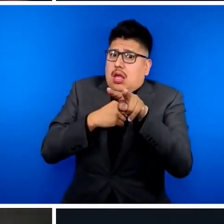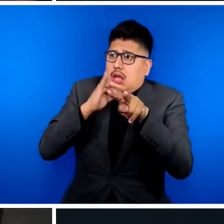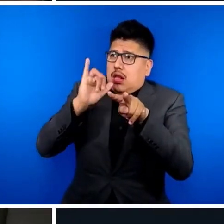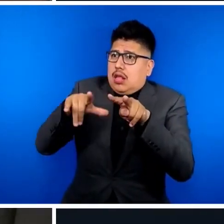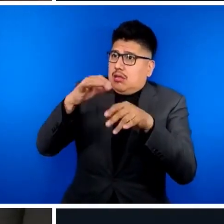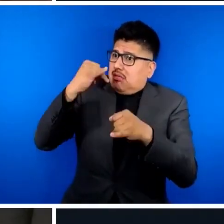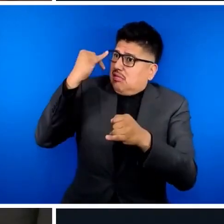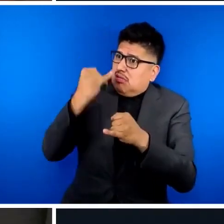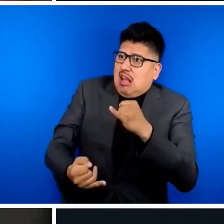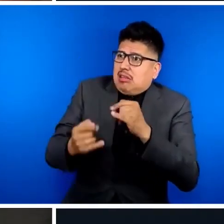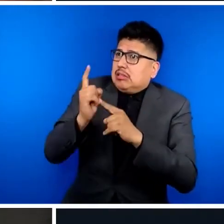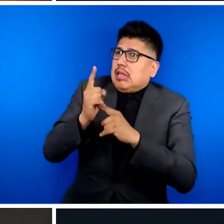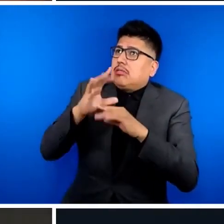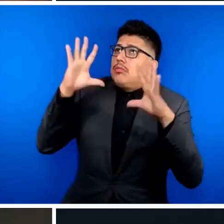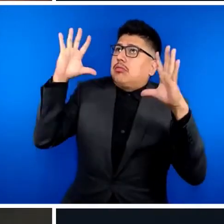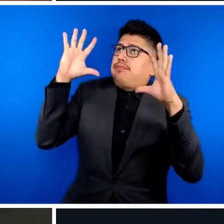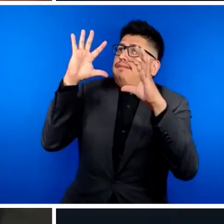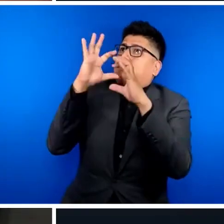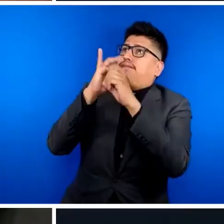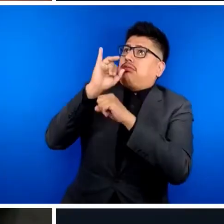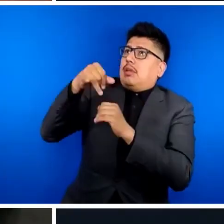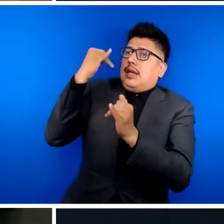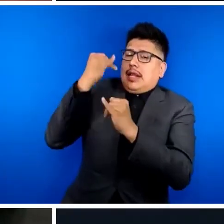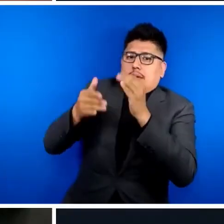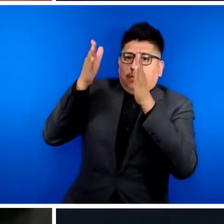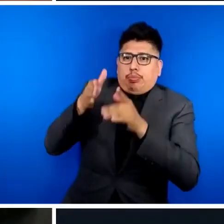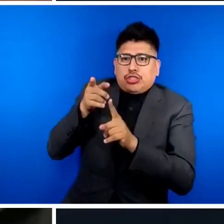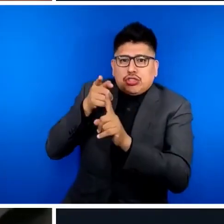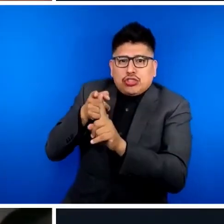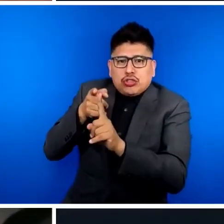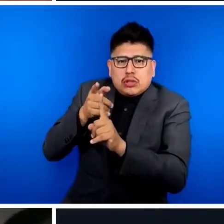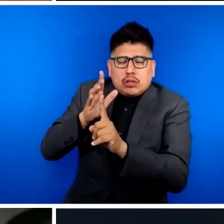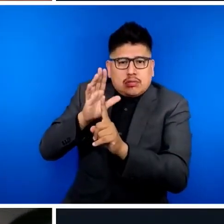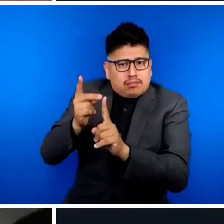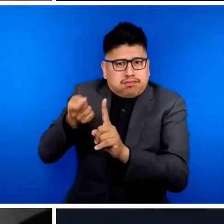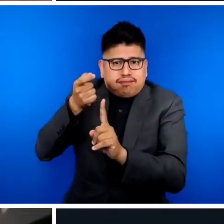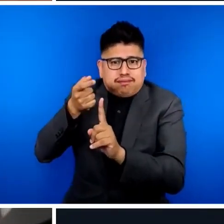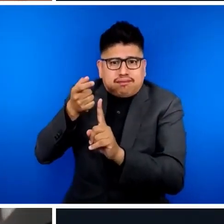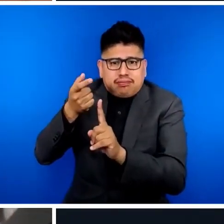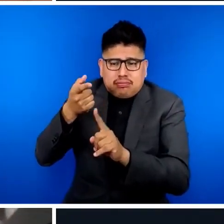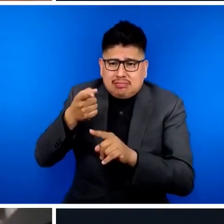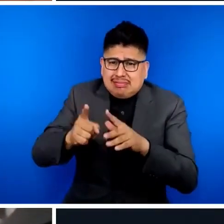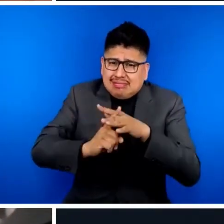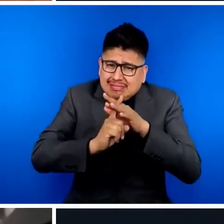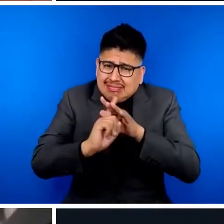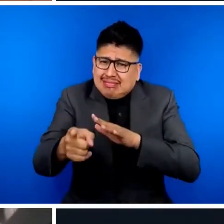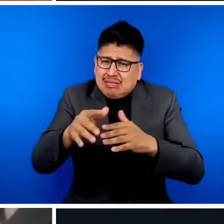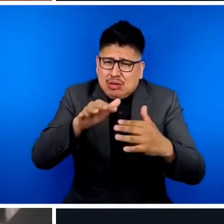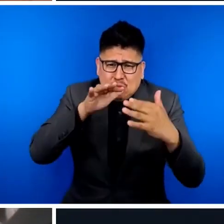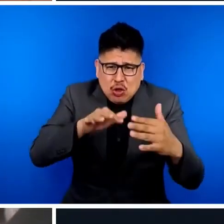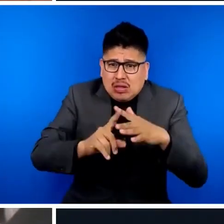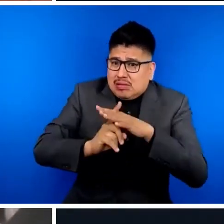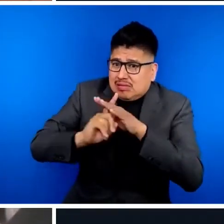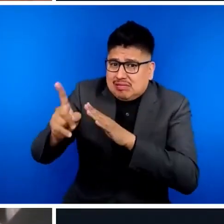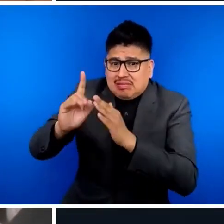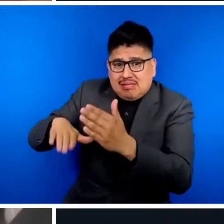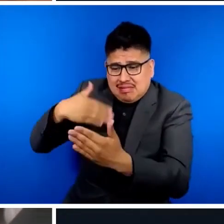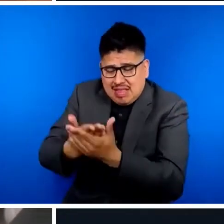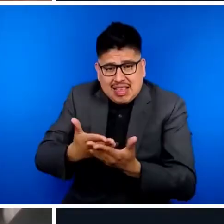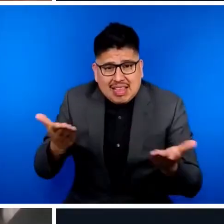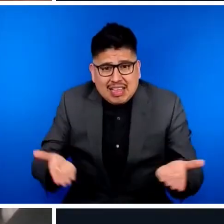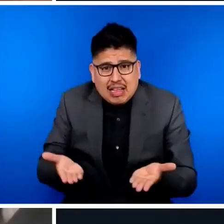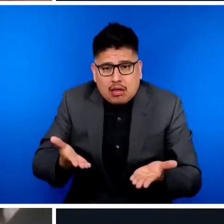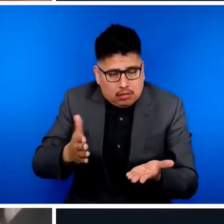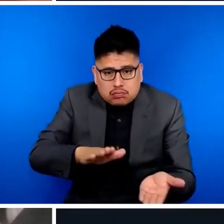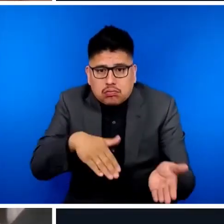instantly. She had escaped a brutal war only to be slain by a hardened criminal set free to kill in